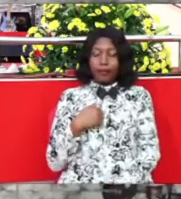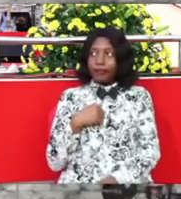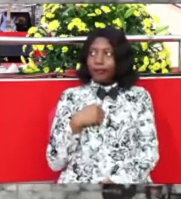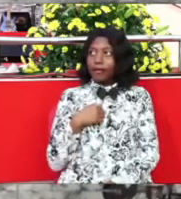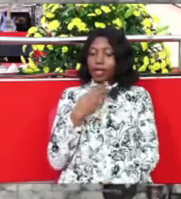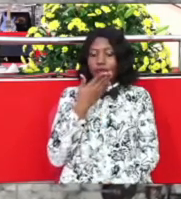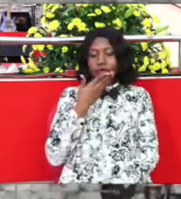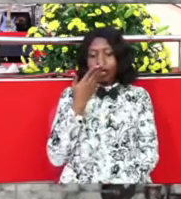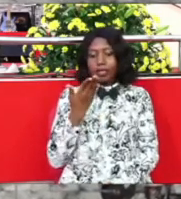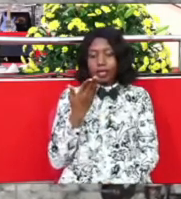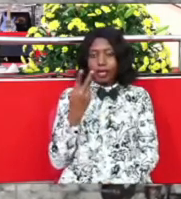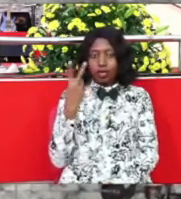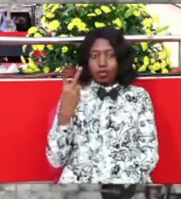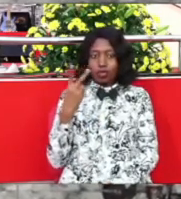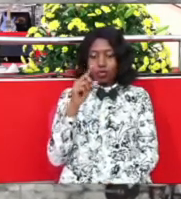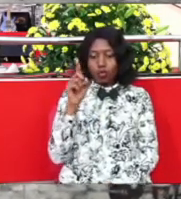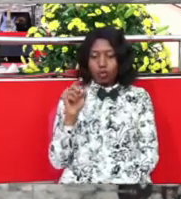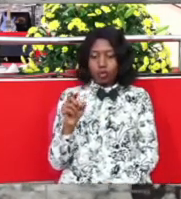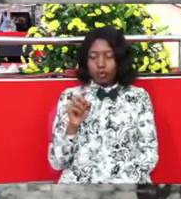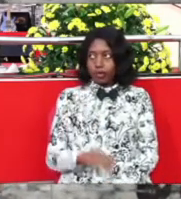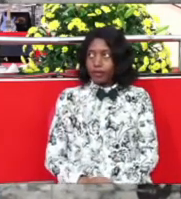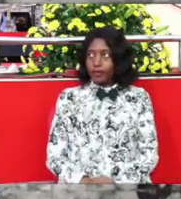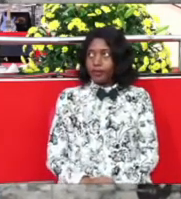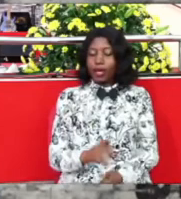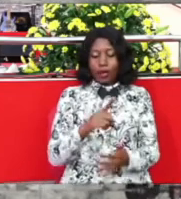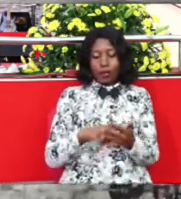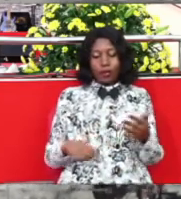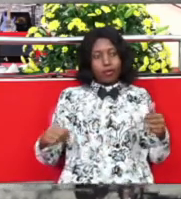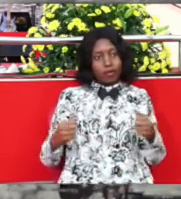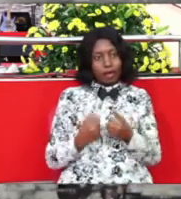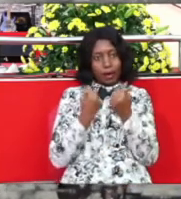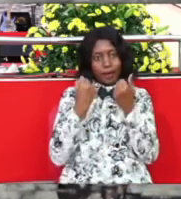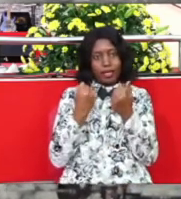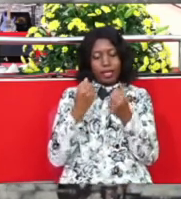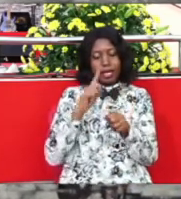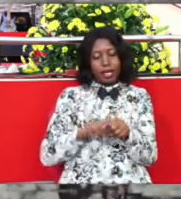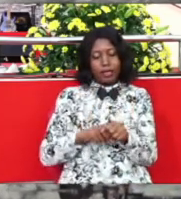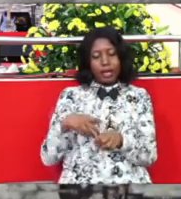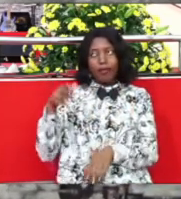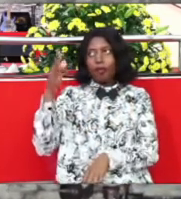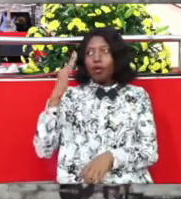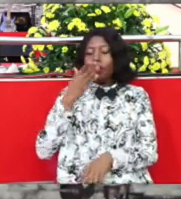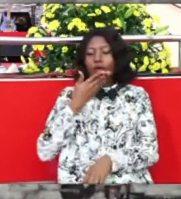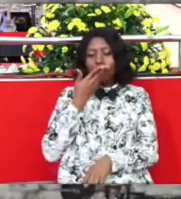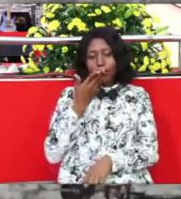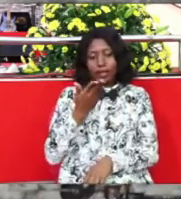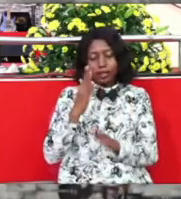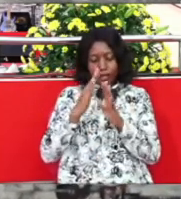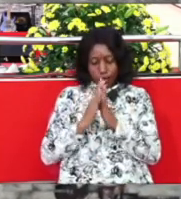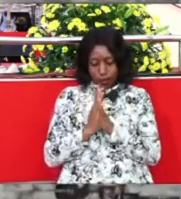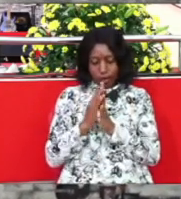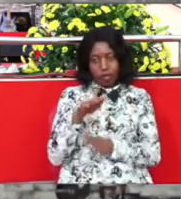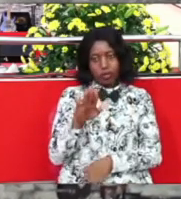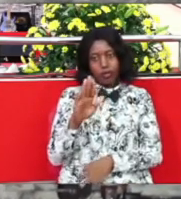I was answering two questions. Kama najibu maswali mawili. What happened when God answers our prayers? Je, inafanyika nini Mungu anapojibu maombi